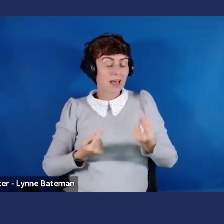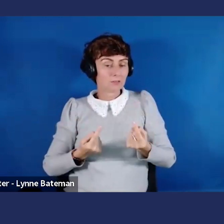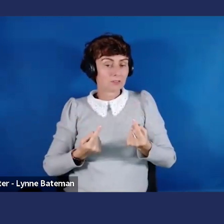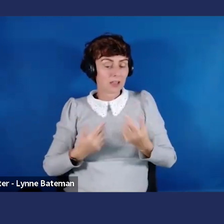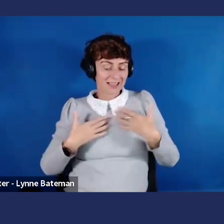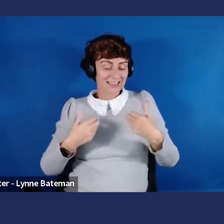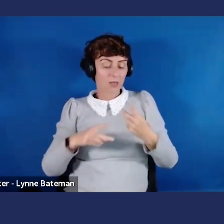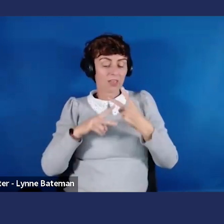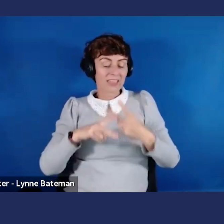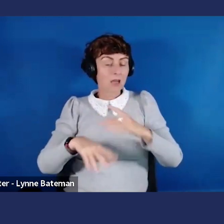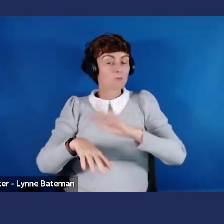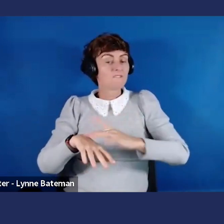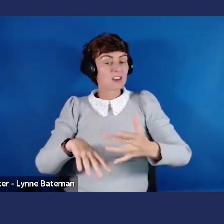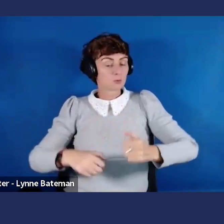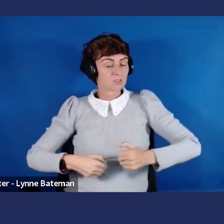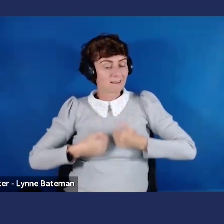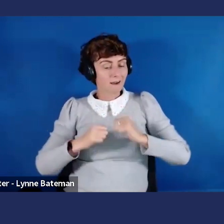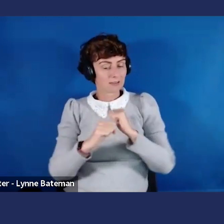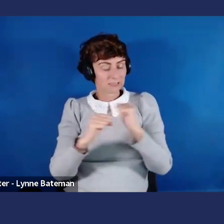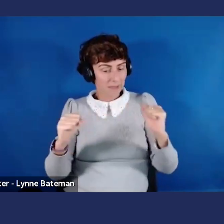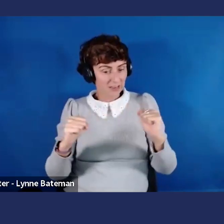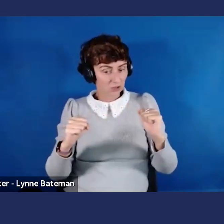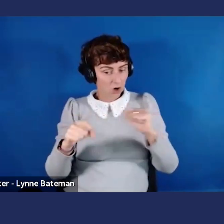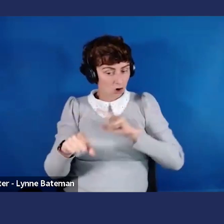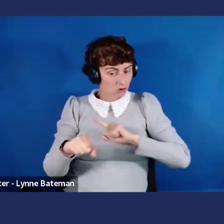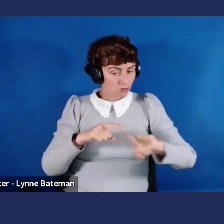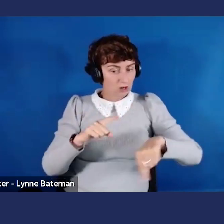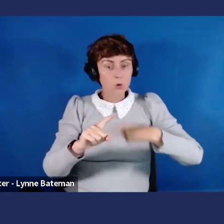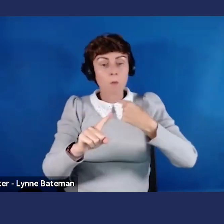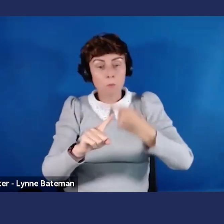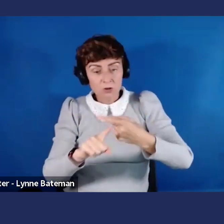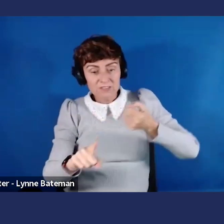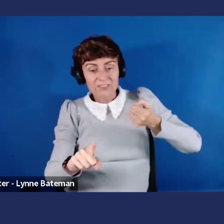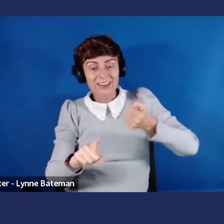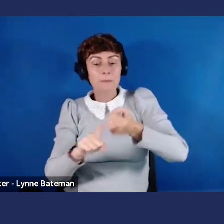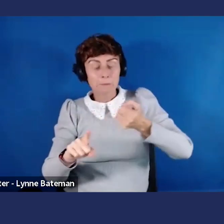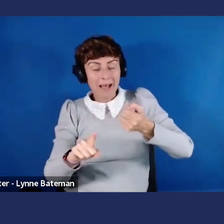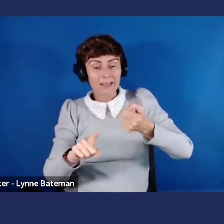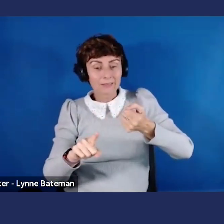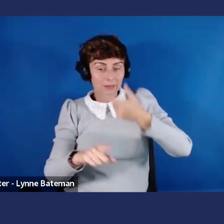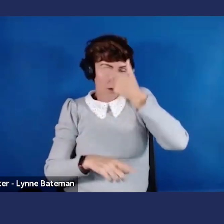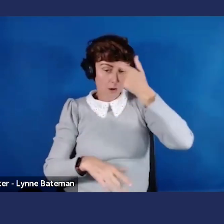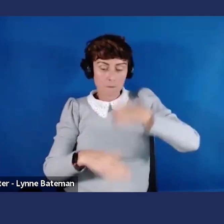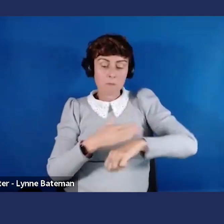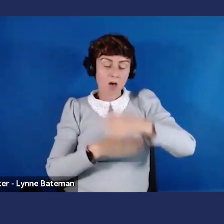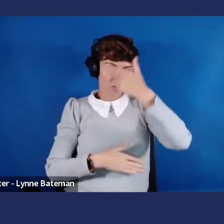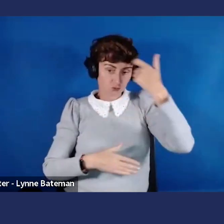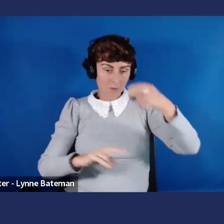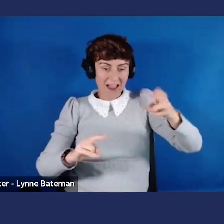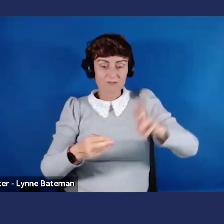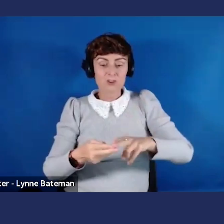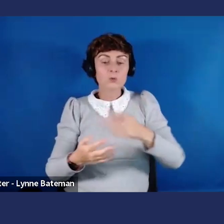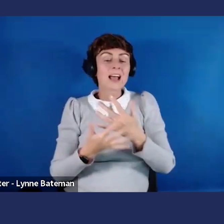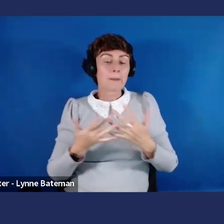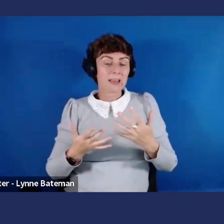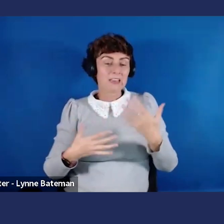professionals to try and positively impact ongoing birth trauma and also reduce the incidence of birth trauma.